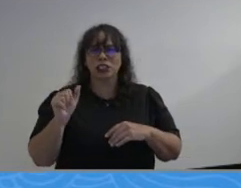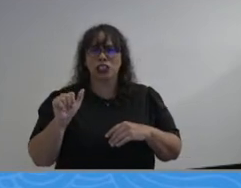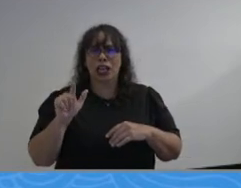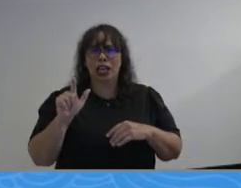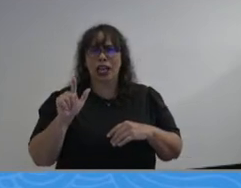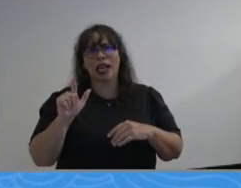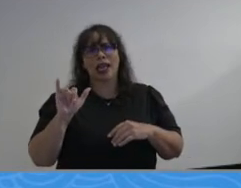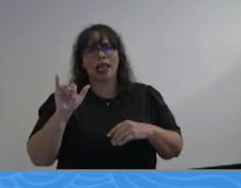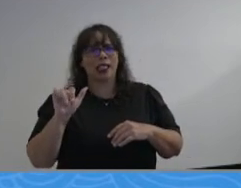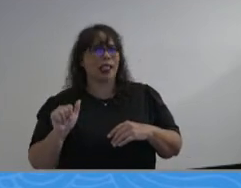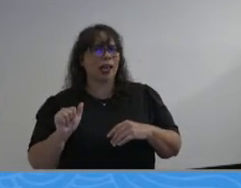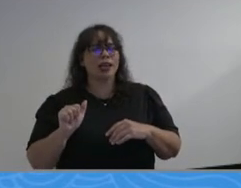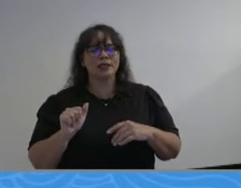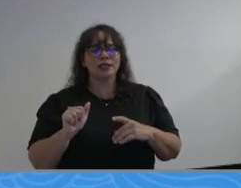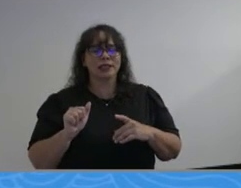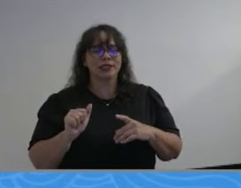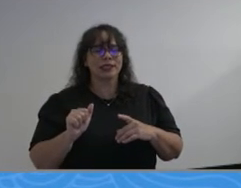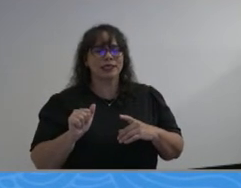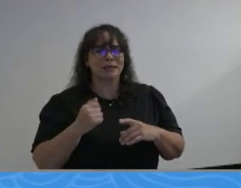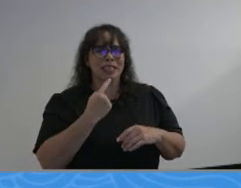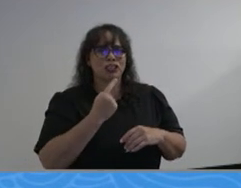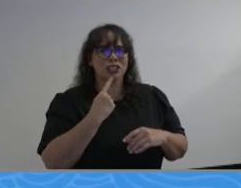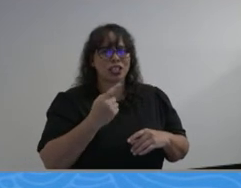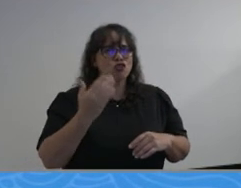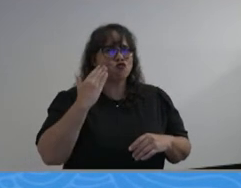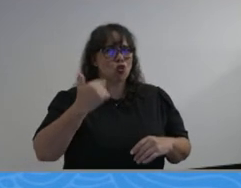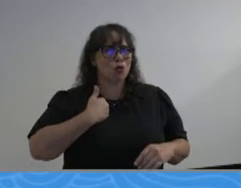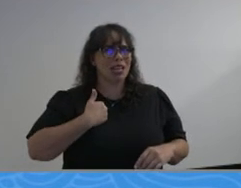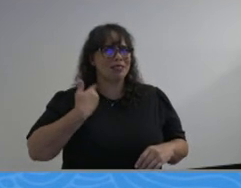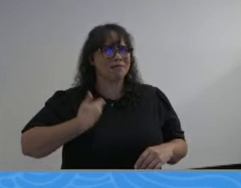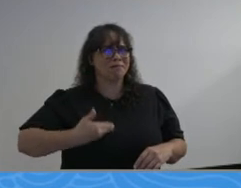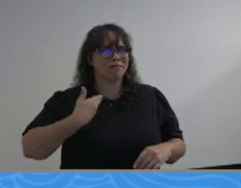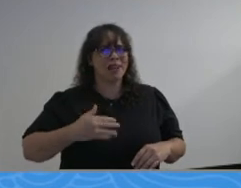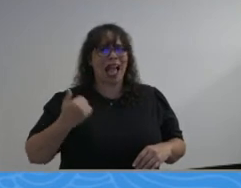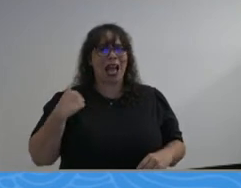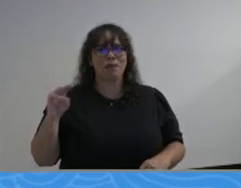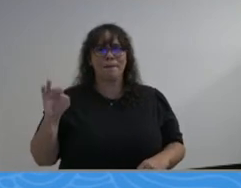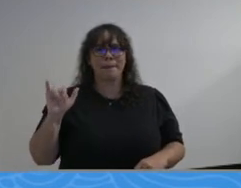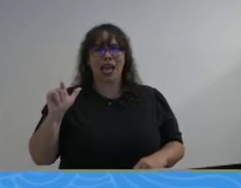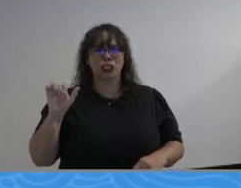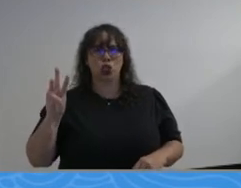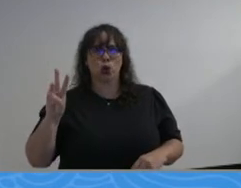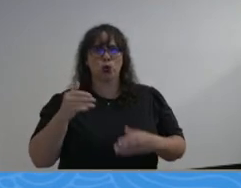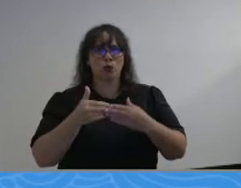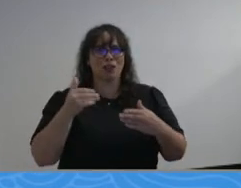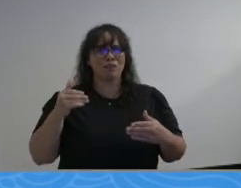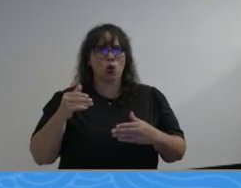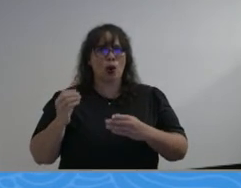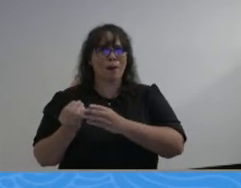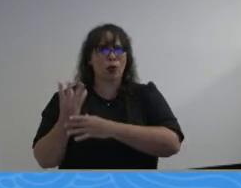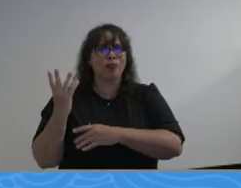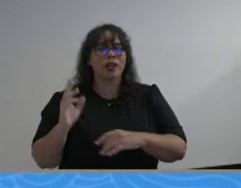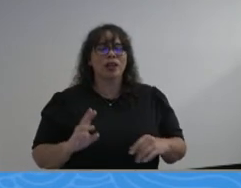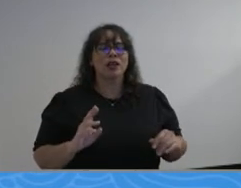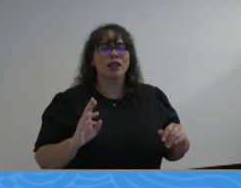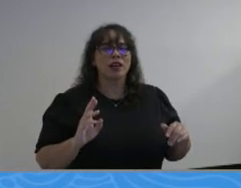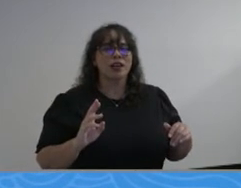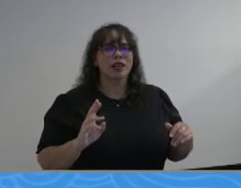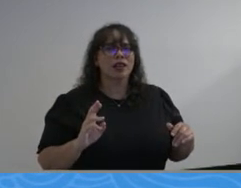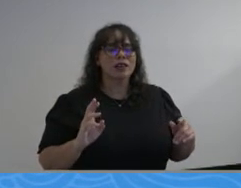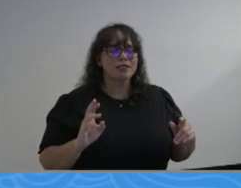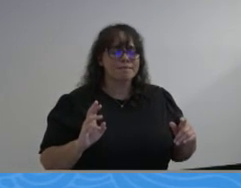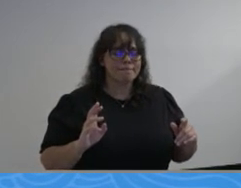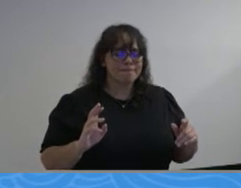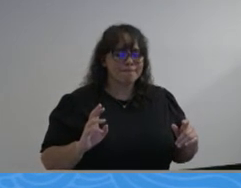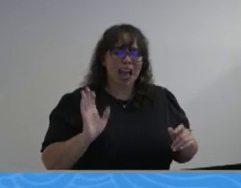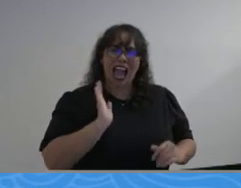know, me, I'm that Maslow before Bloom kind of speaker, kind of understander. And even for us, I want folks to understand, if